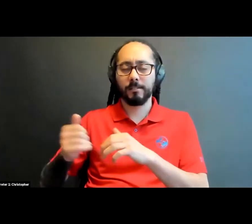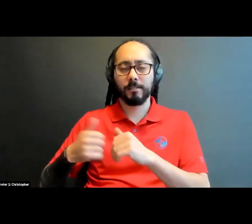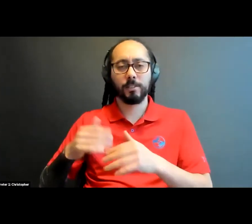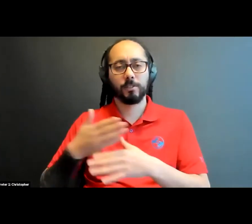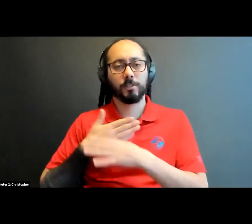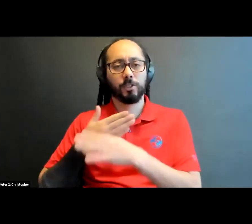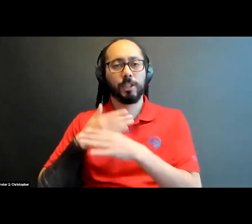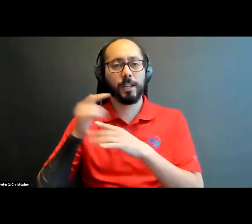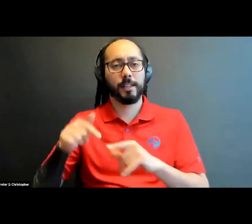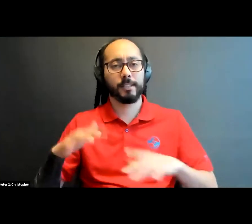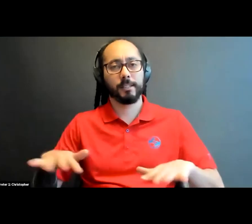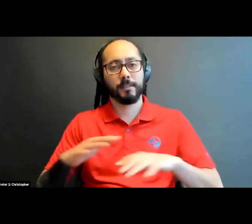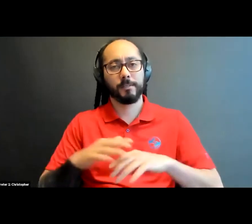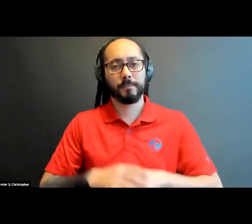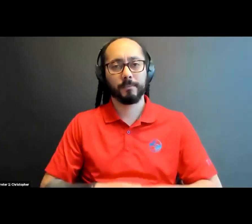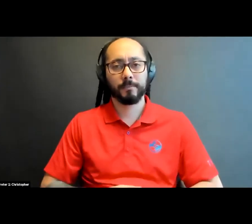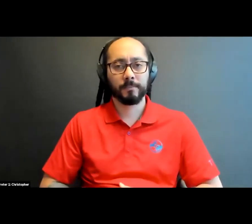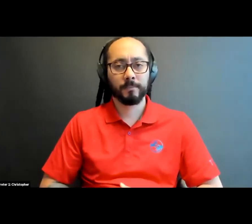land.